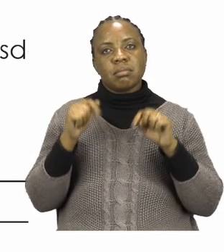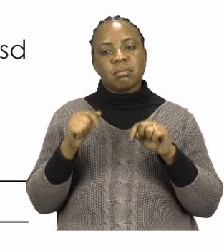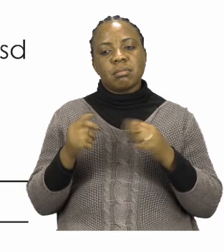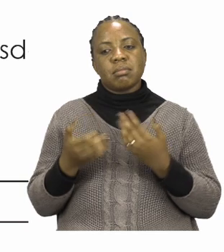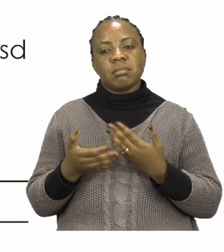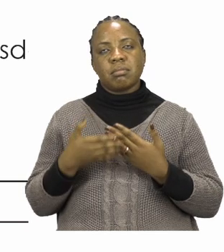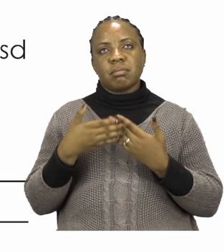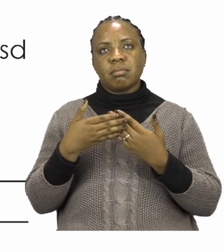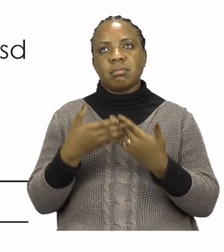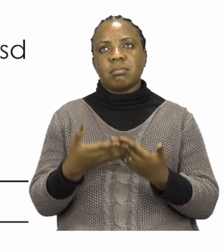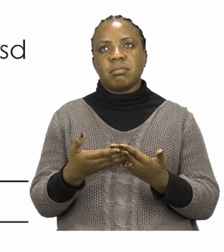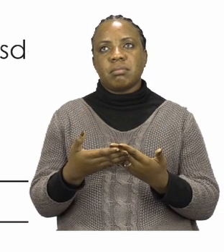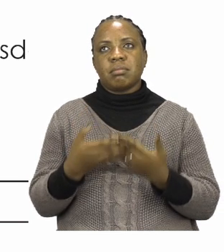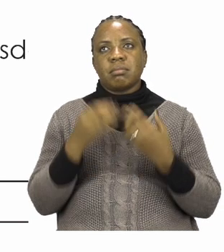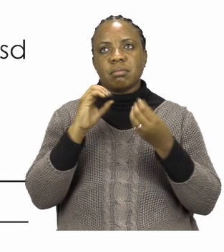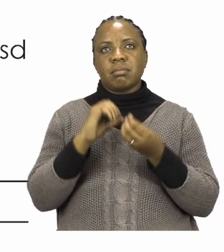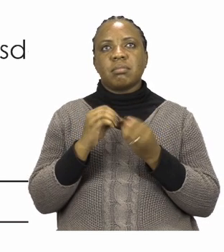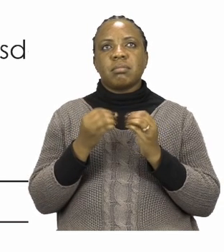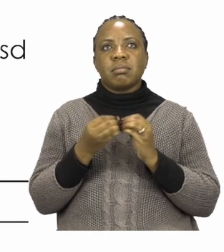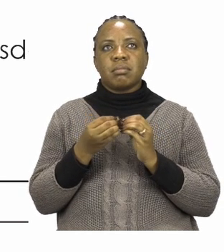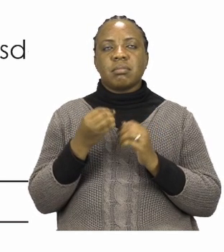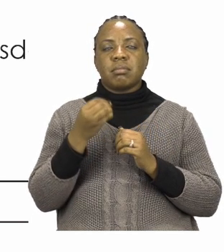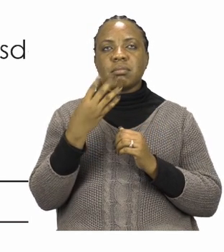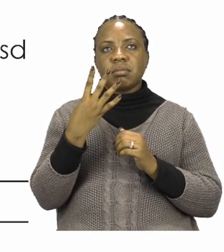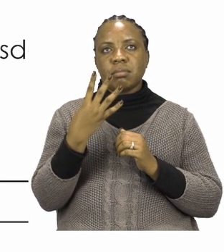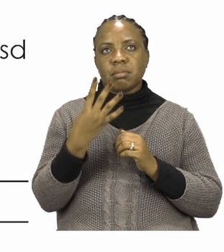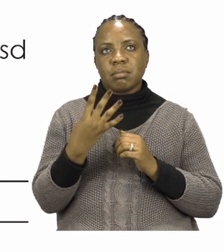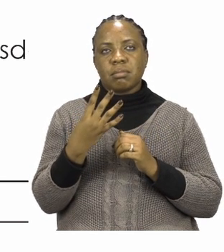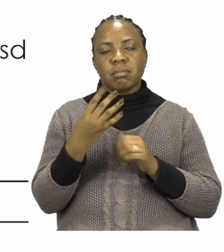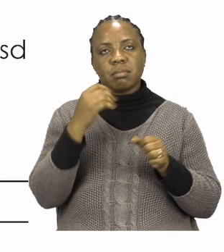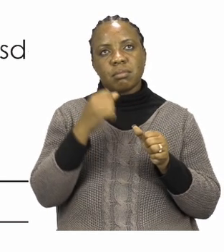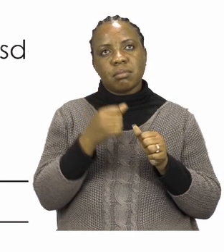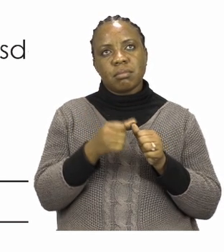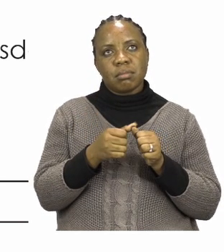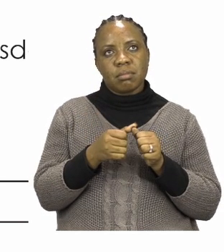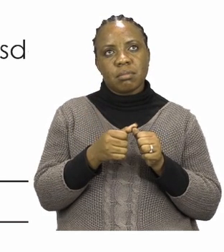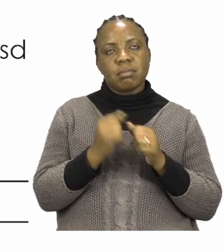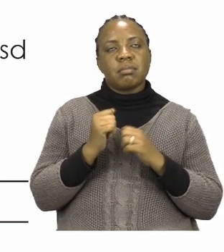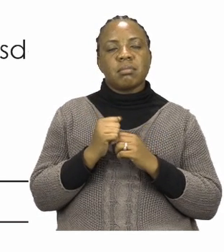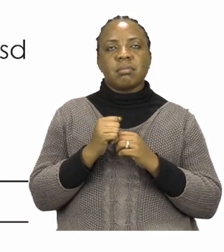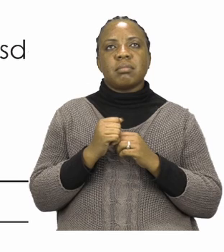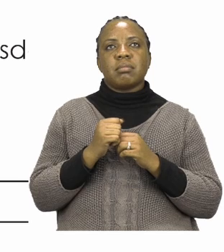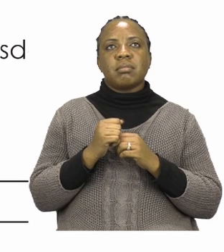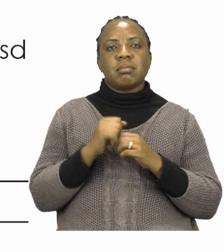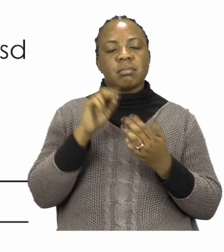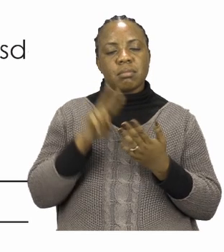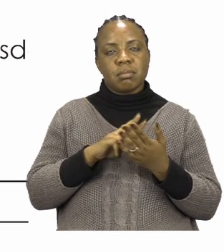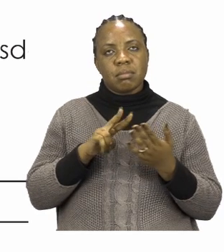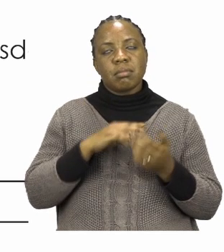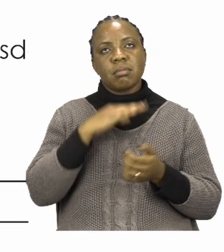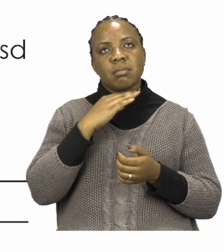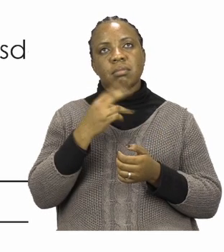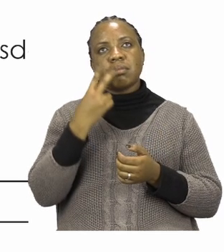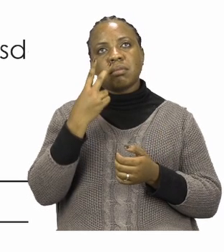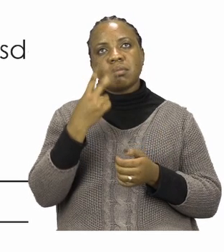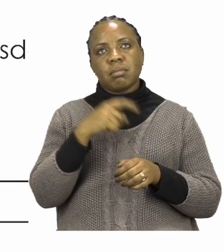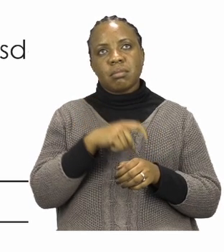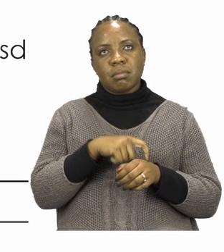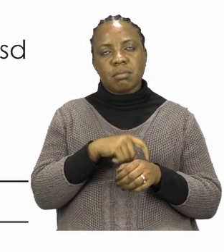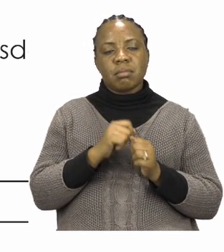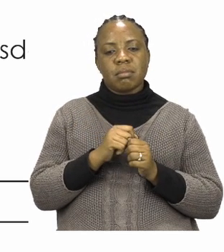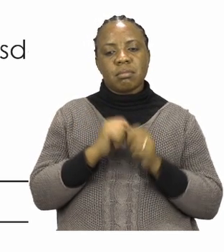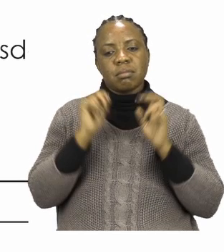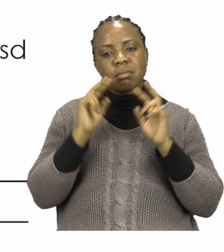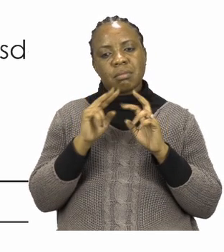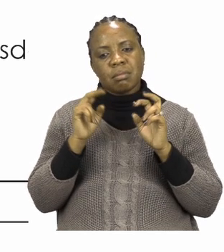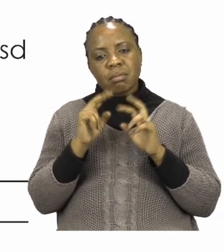we read our story sum twice so that we can find our answers. And then, after finding not just